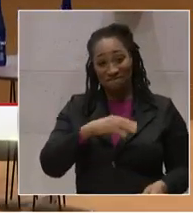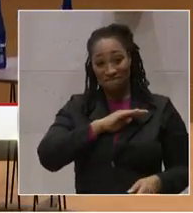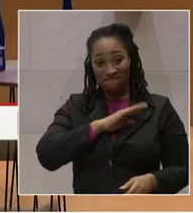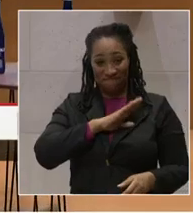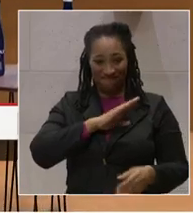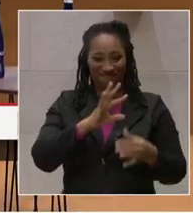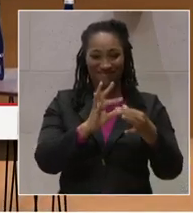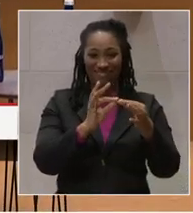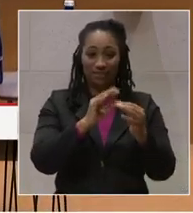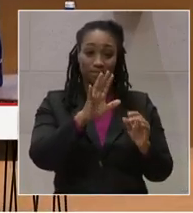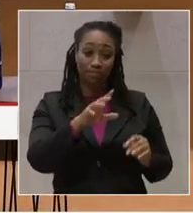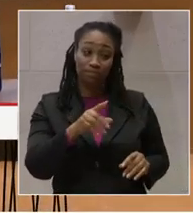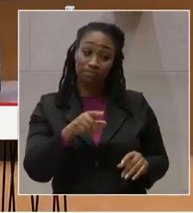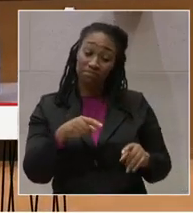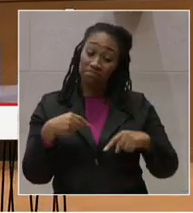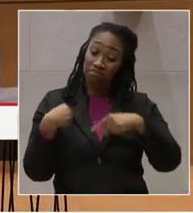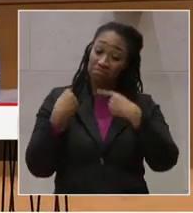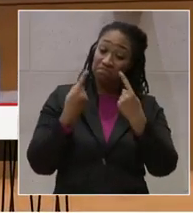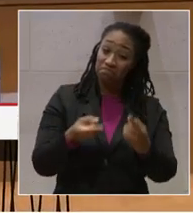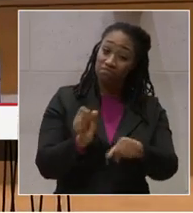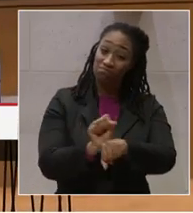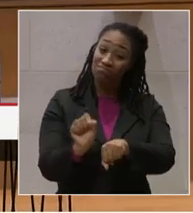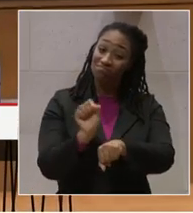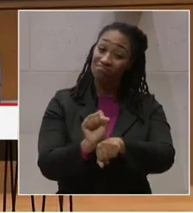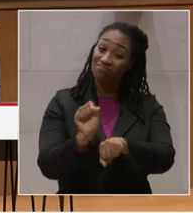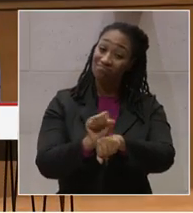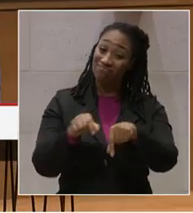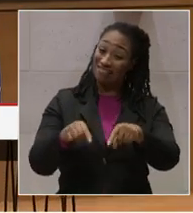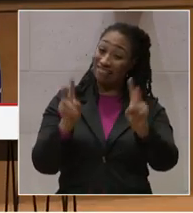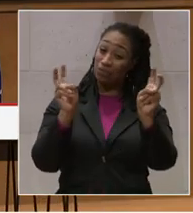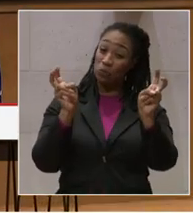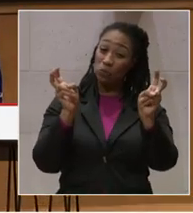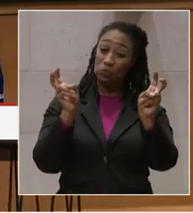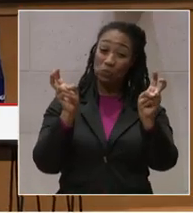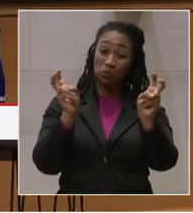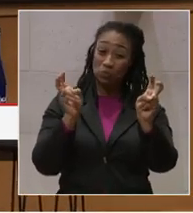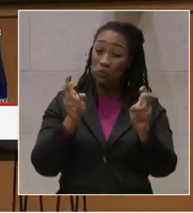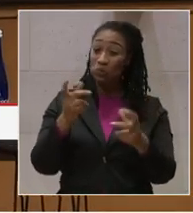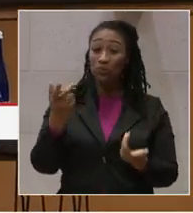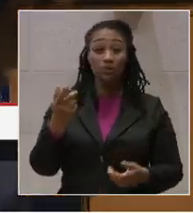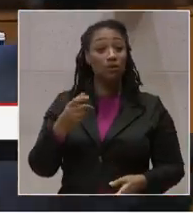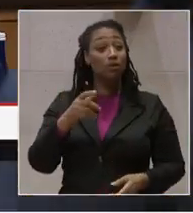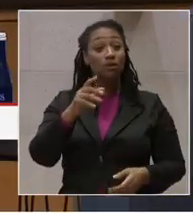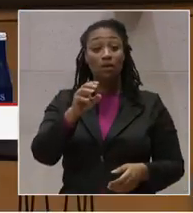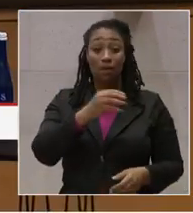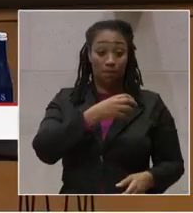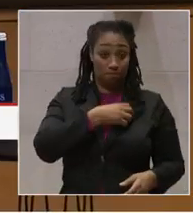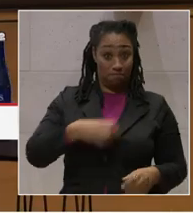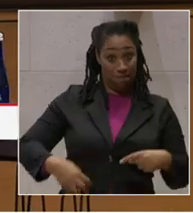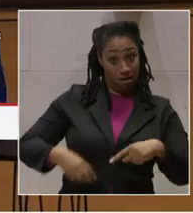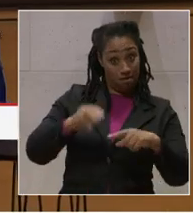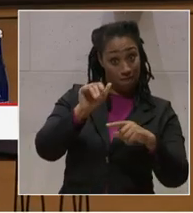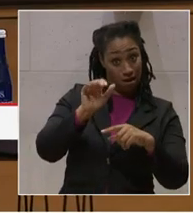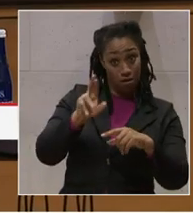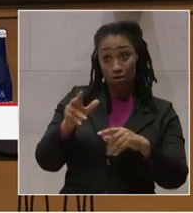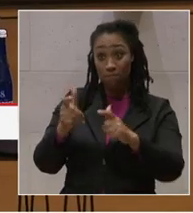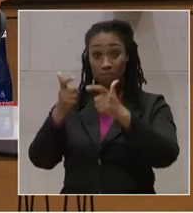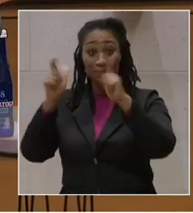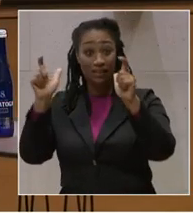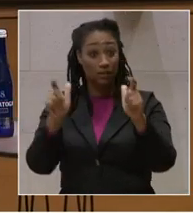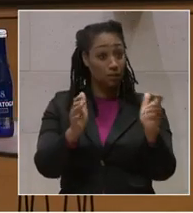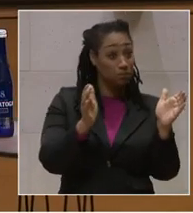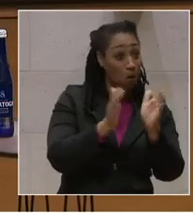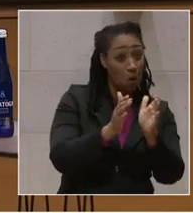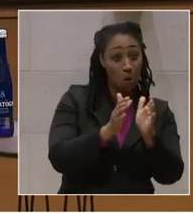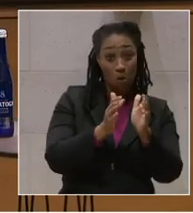Mayors from big cities, mid-sized cities, and small towns. The issue of housing, affordability, safety